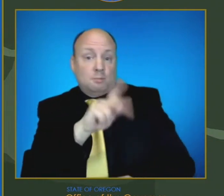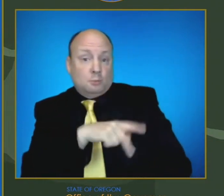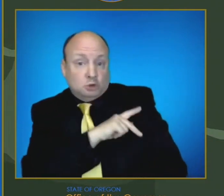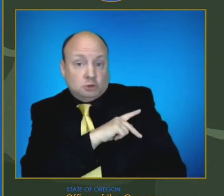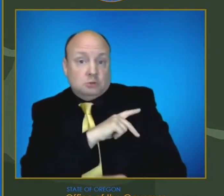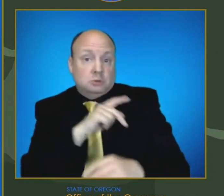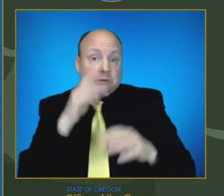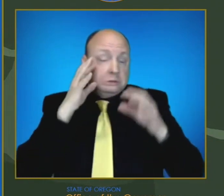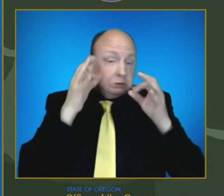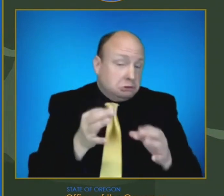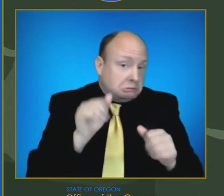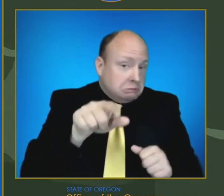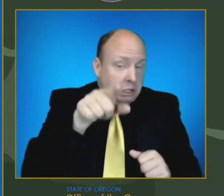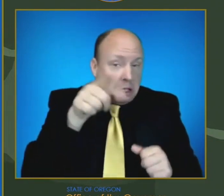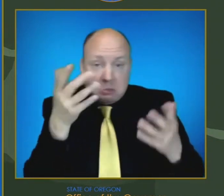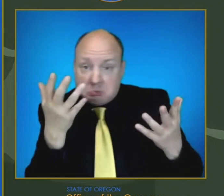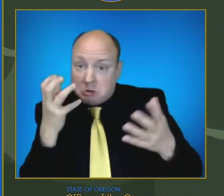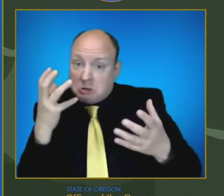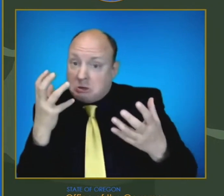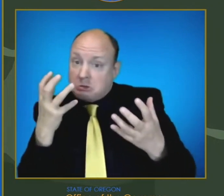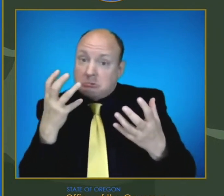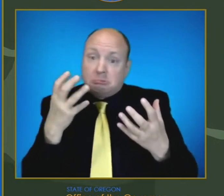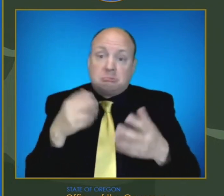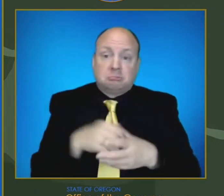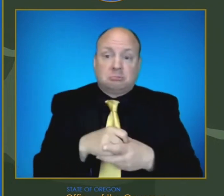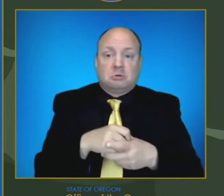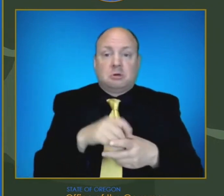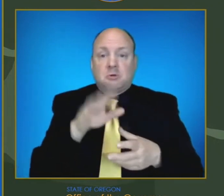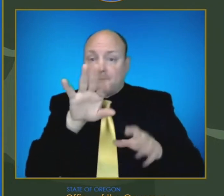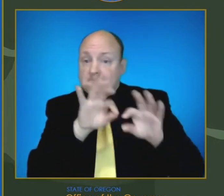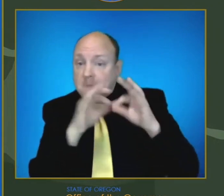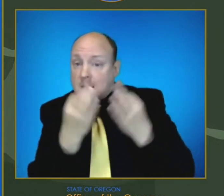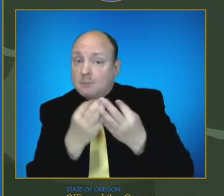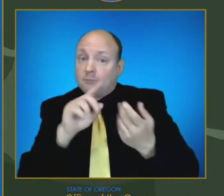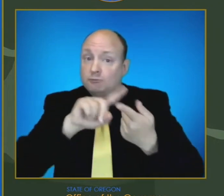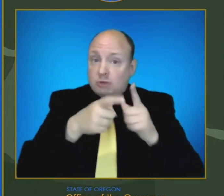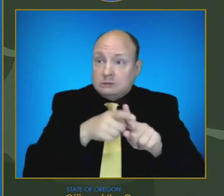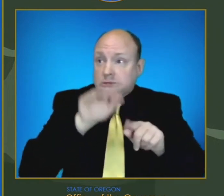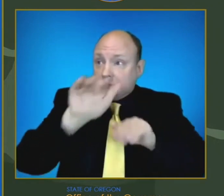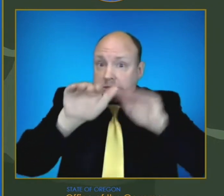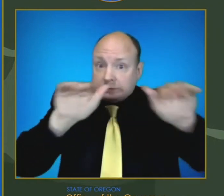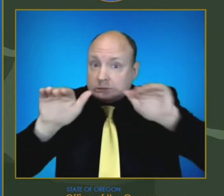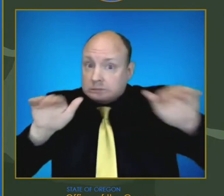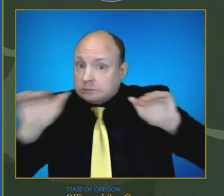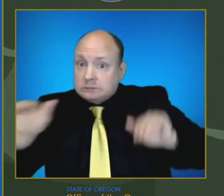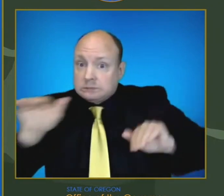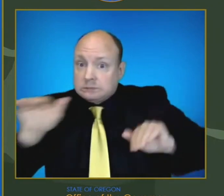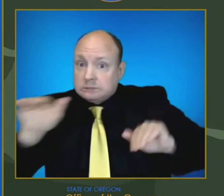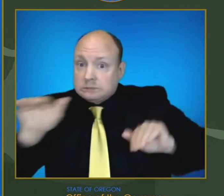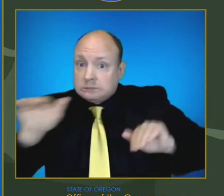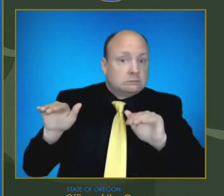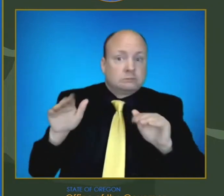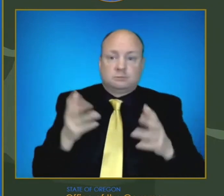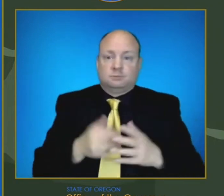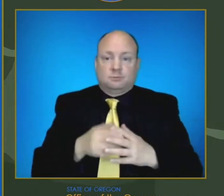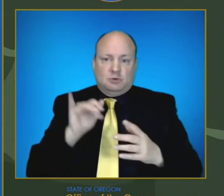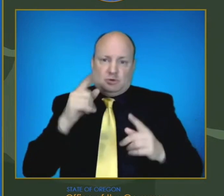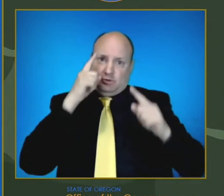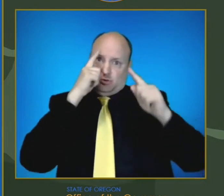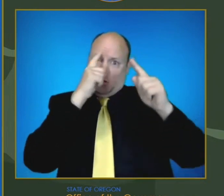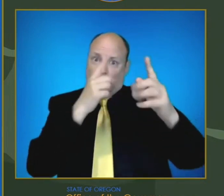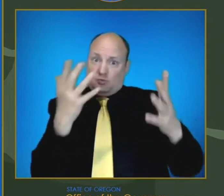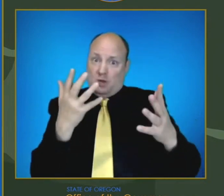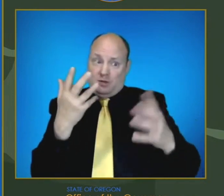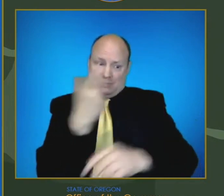and everyone around you. Oregon is closing in on our 70% vaccination goal, which will allow all of us to return to a more